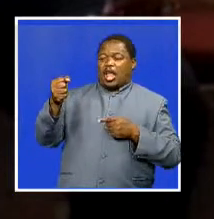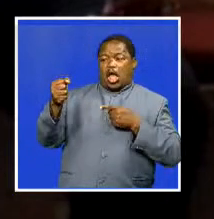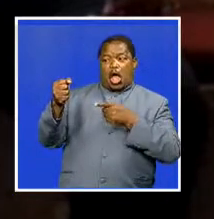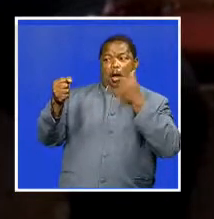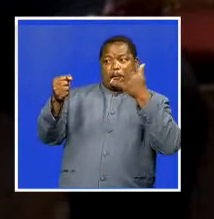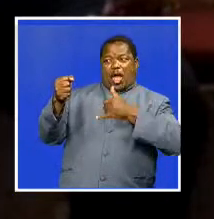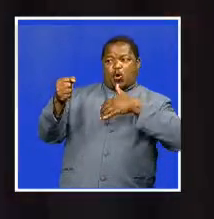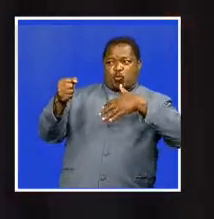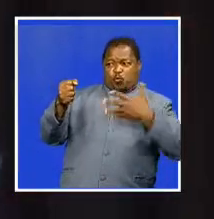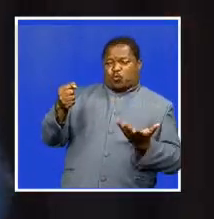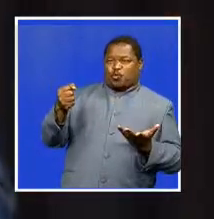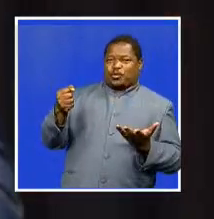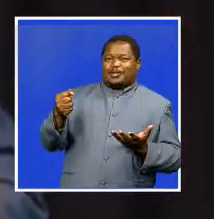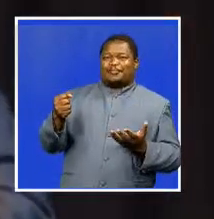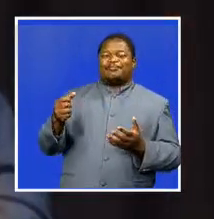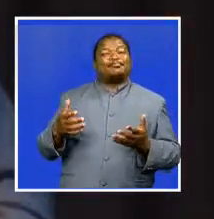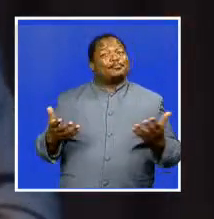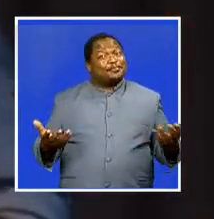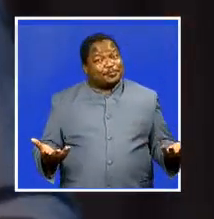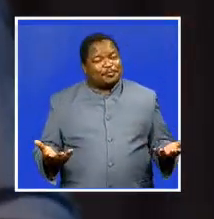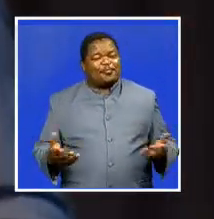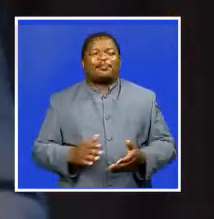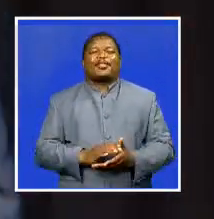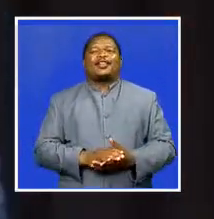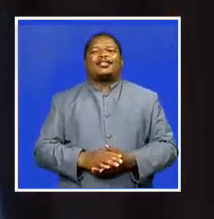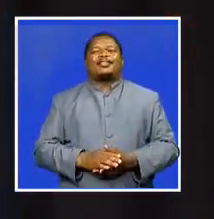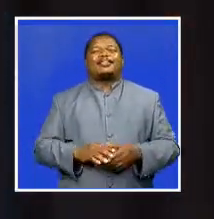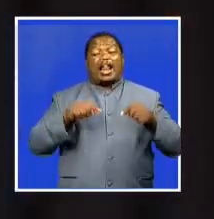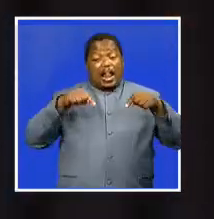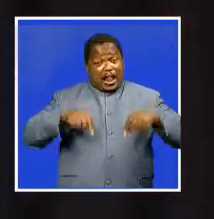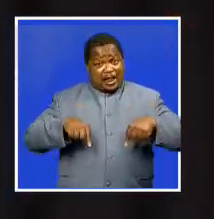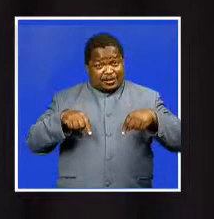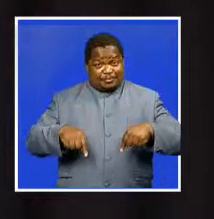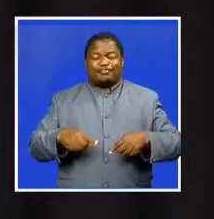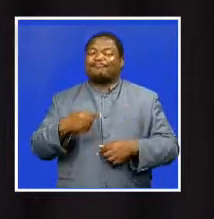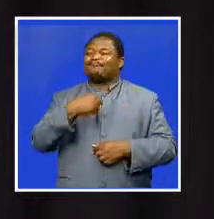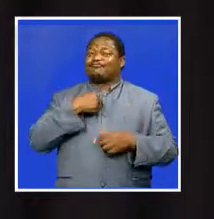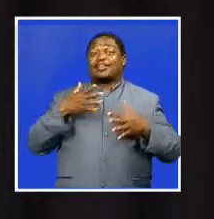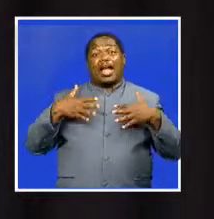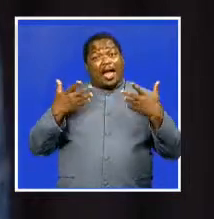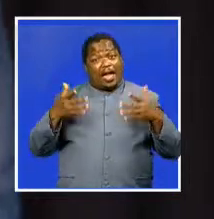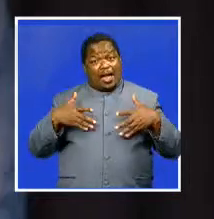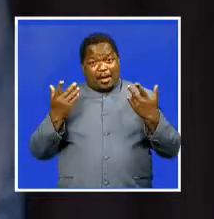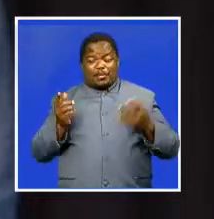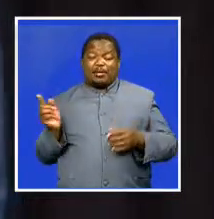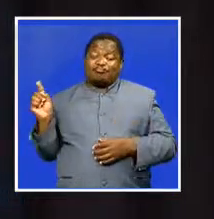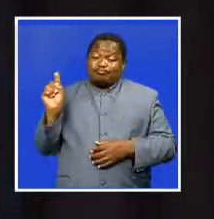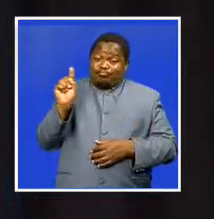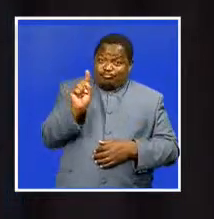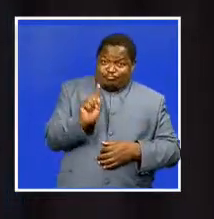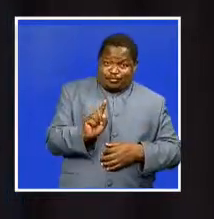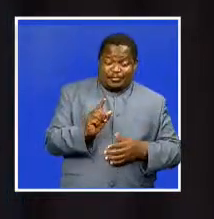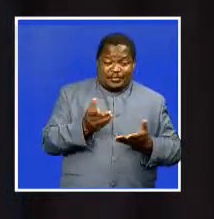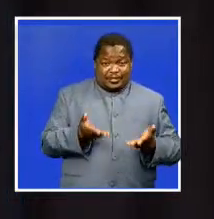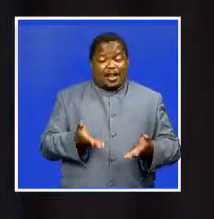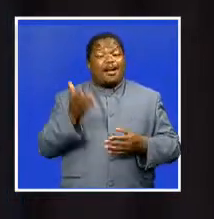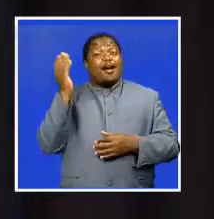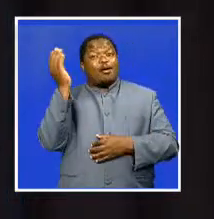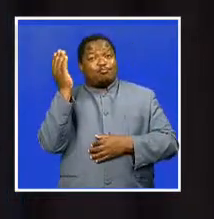kuyinjabulo lenkulu kithi ukuthi namhla sibe la sihamba